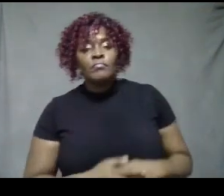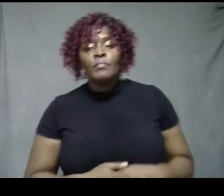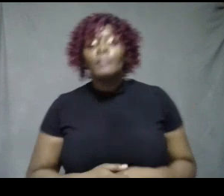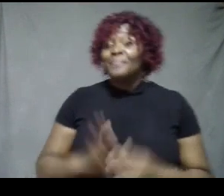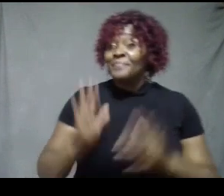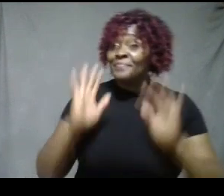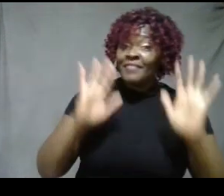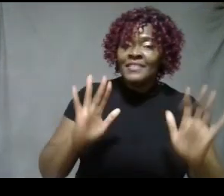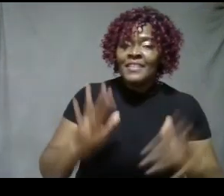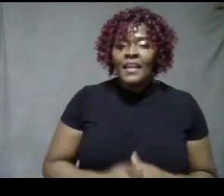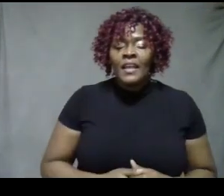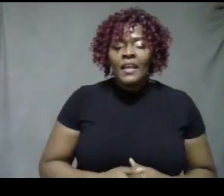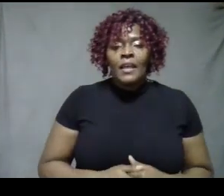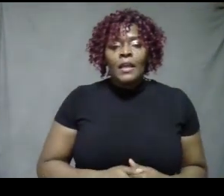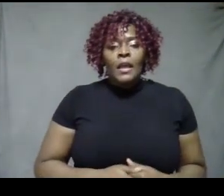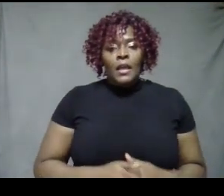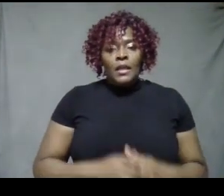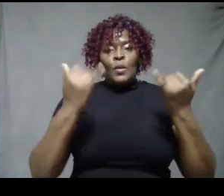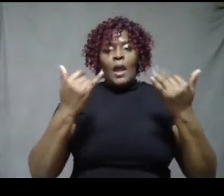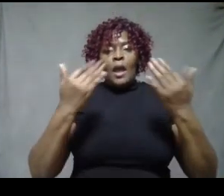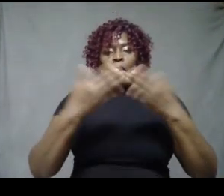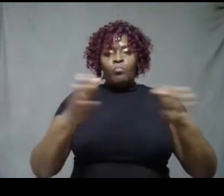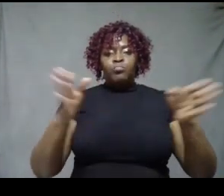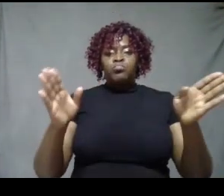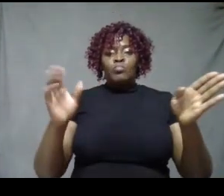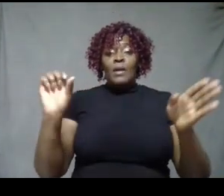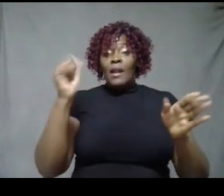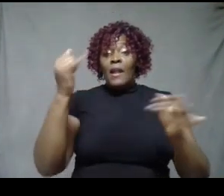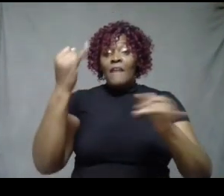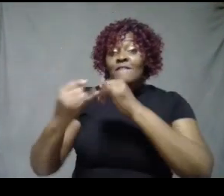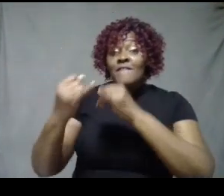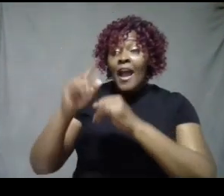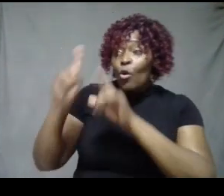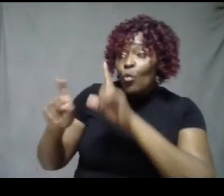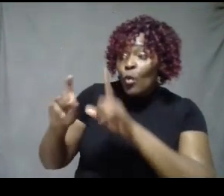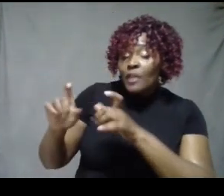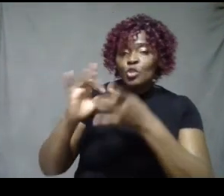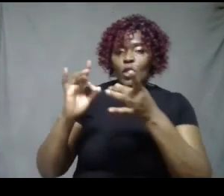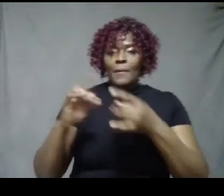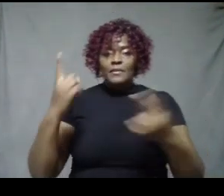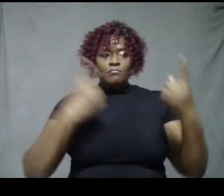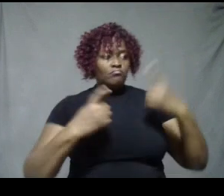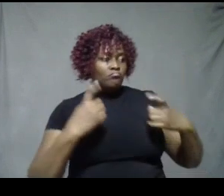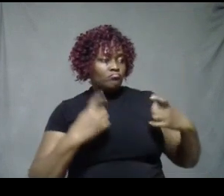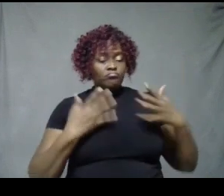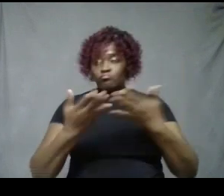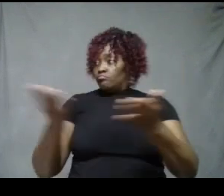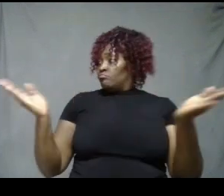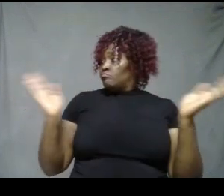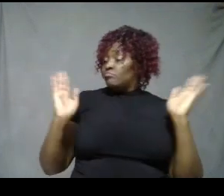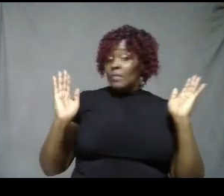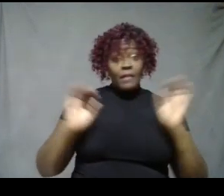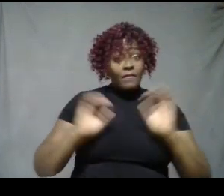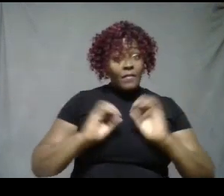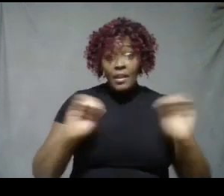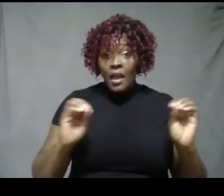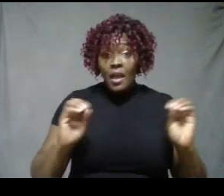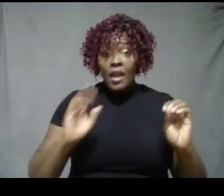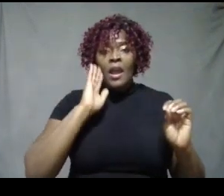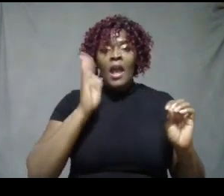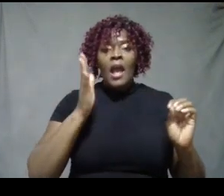Excellent. Now we will open the floor for any final questions or comments from my colleagues. And if there are none, I'll entertain a motion